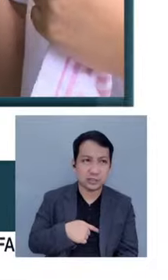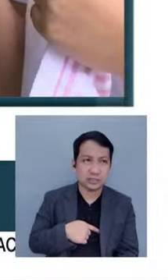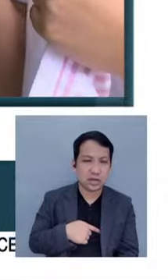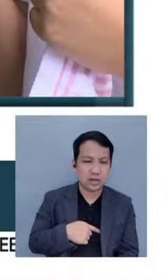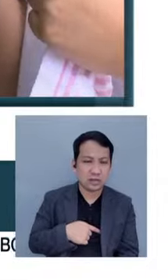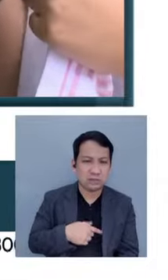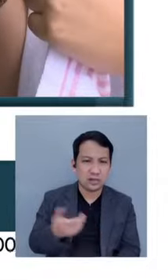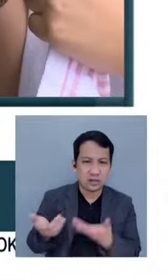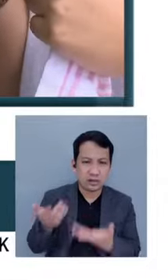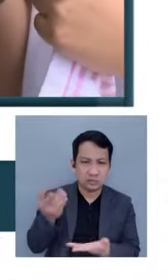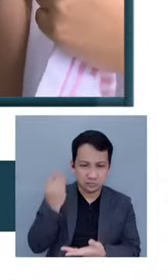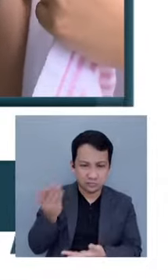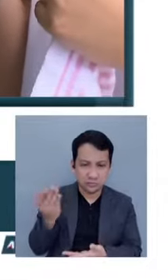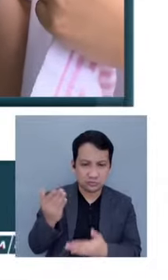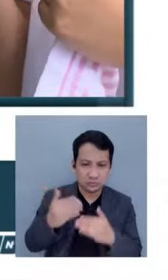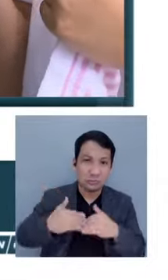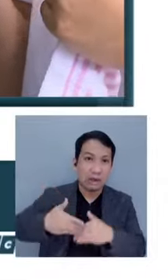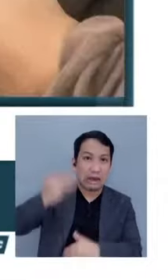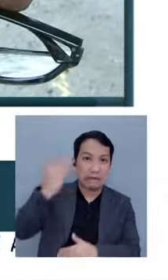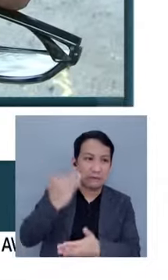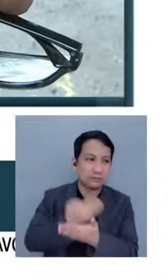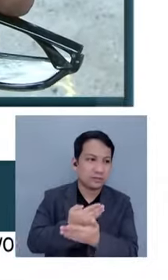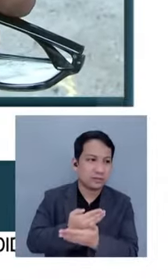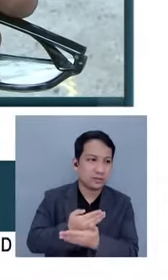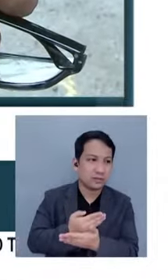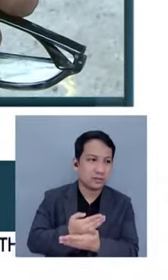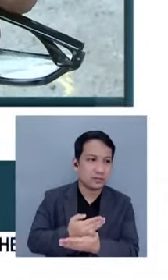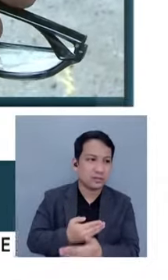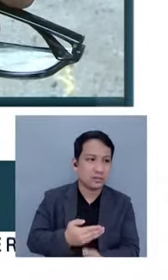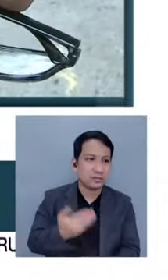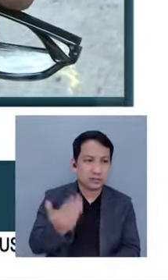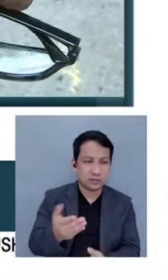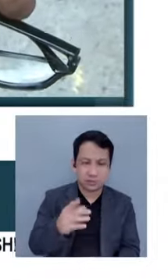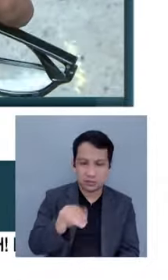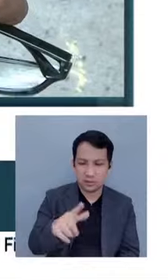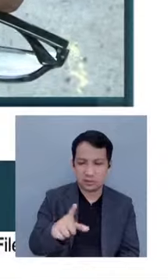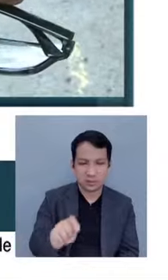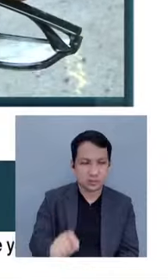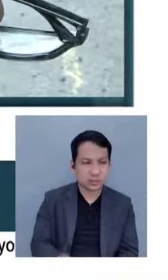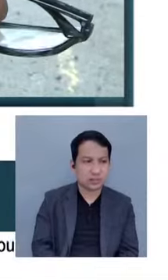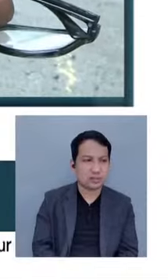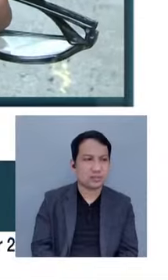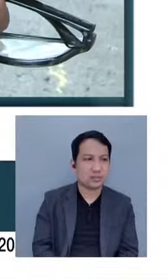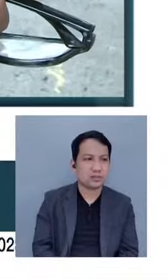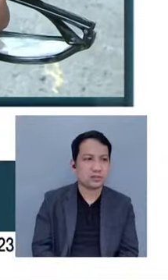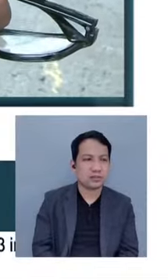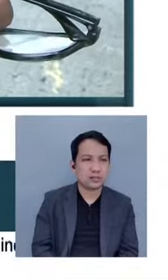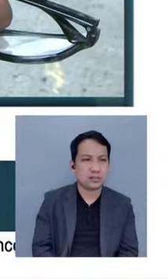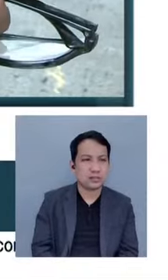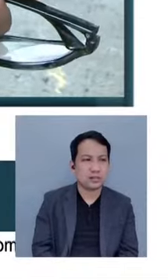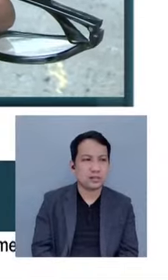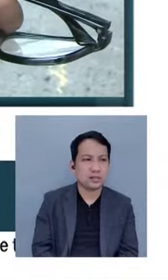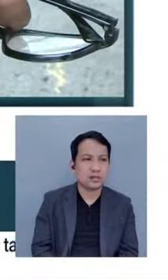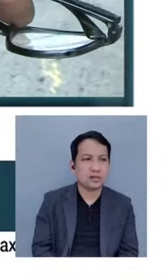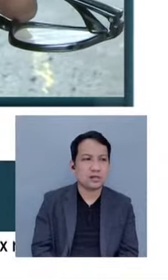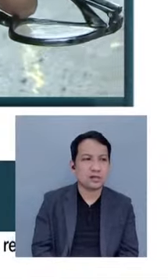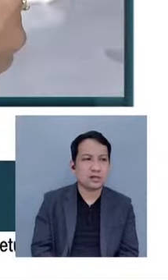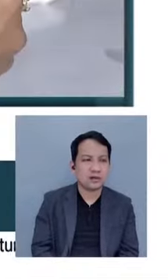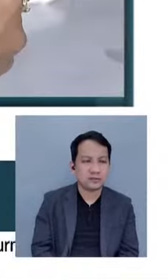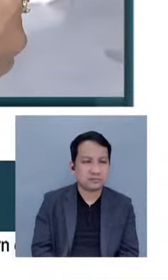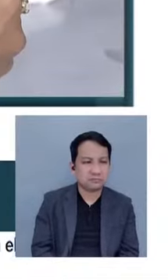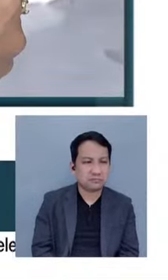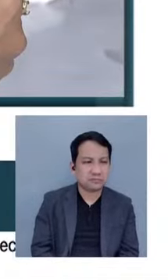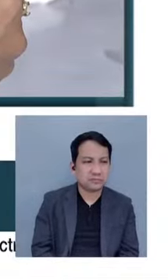a very high budget. Actually, the budget is even higher than the ICT in most cases. So they really are very...